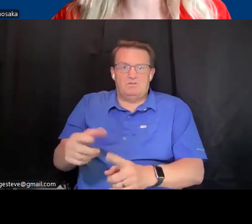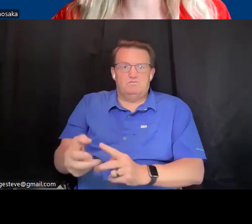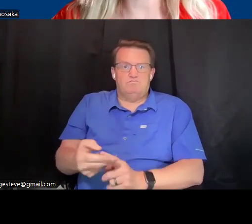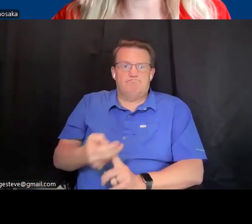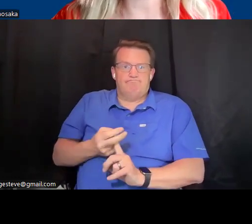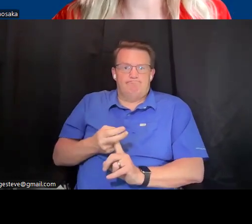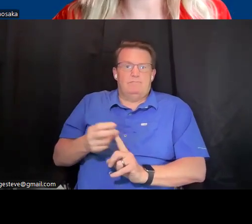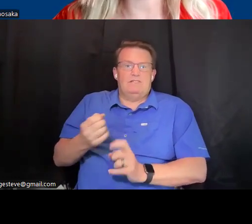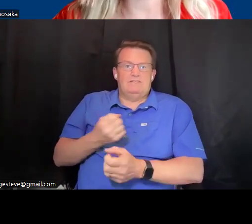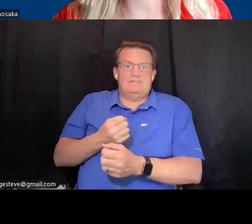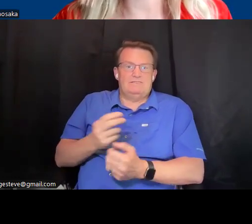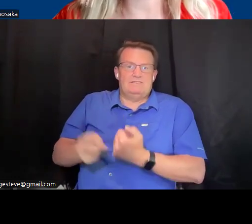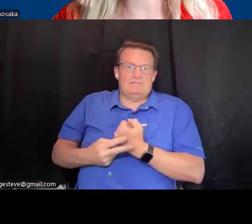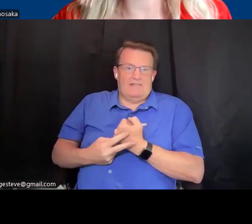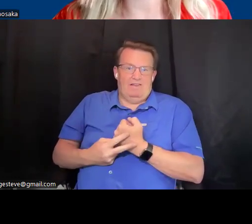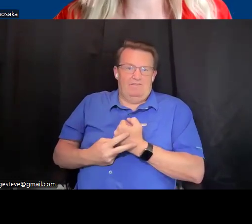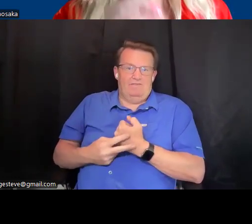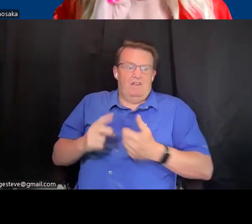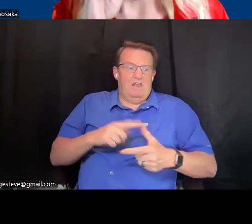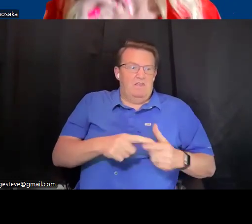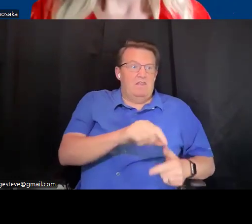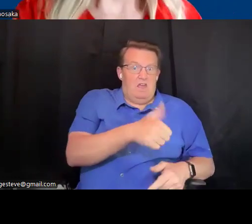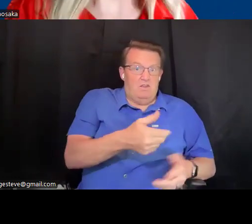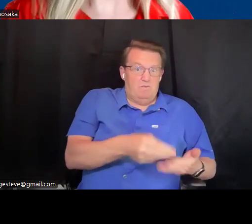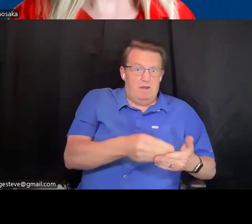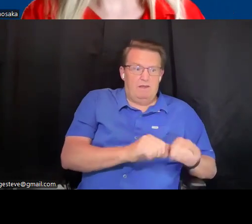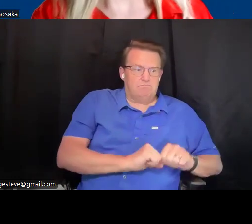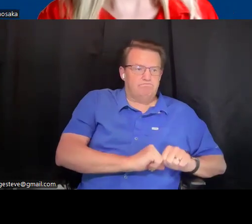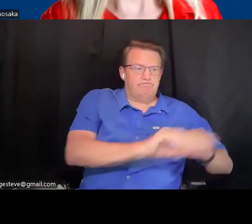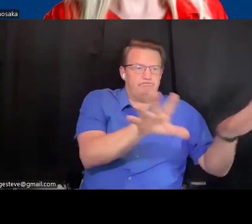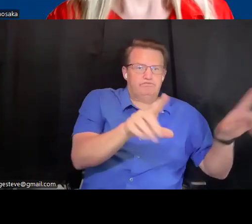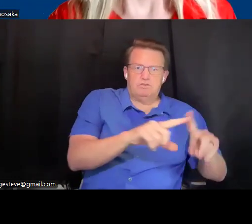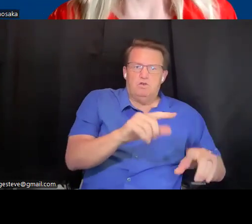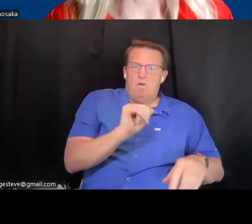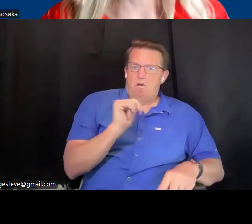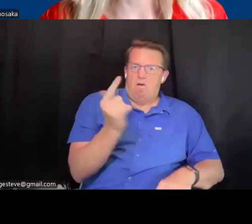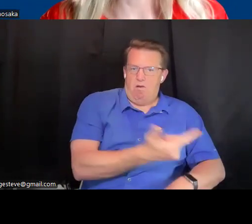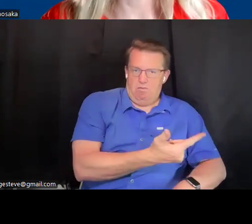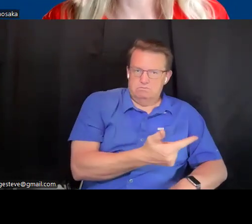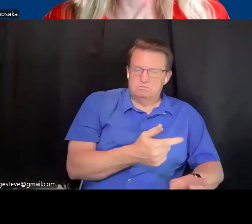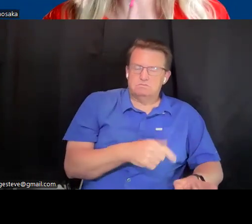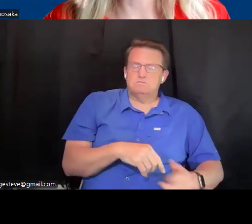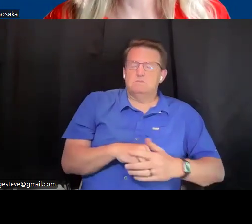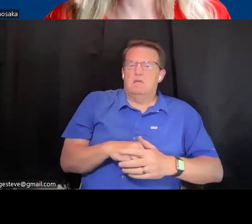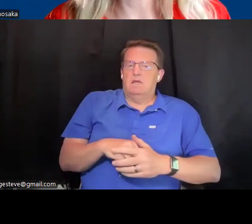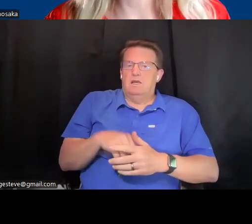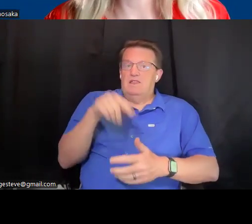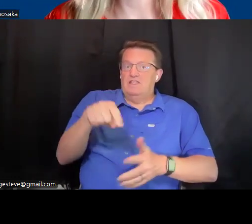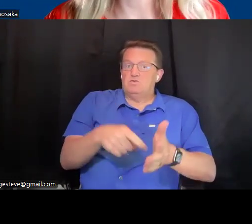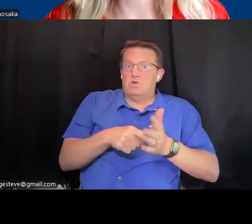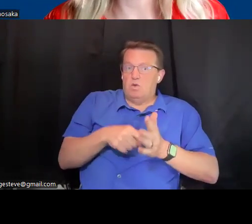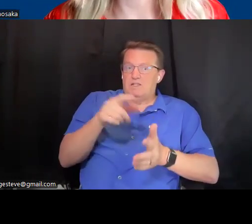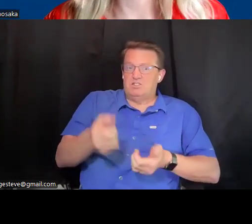goes into the pot and is allocated out to everyone. This new measure requires that you spend 90%